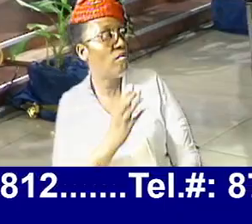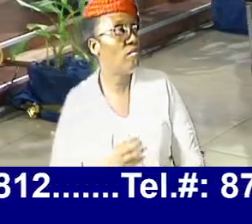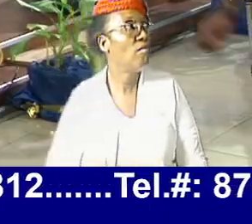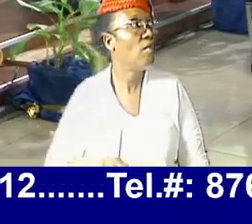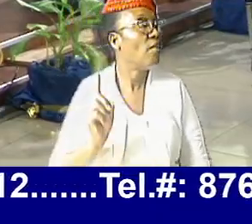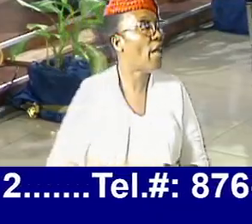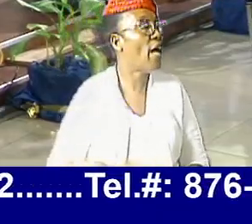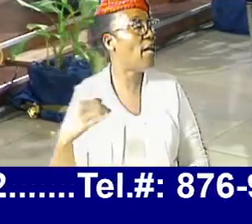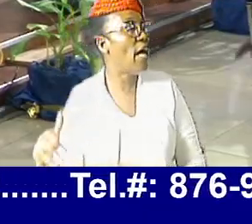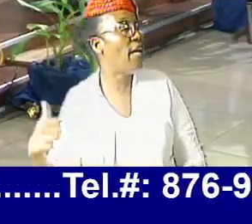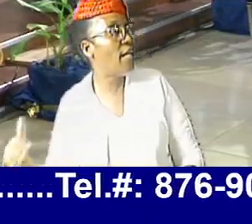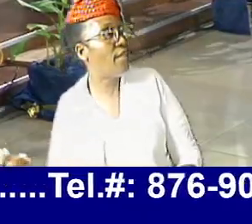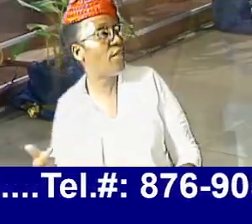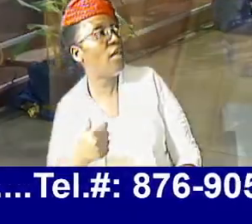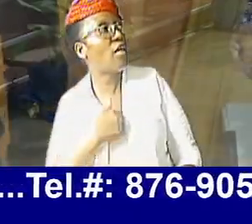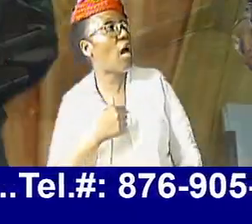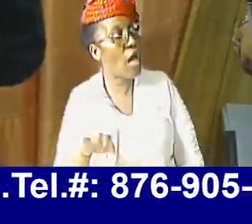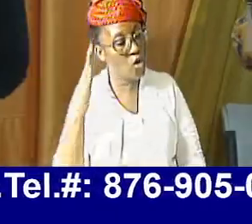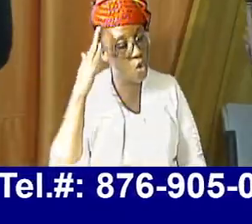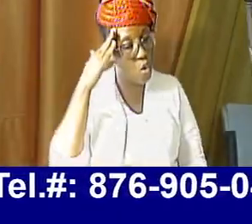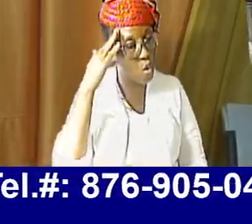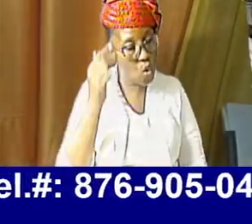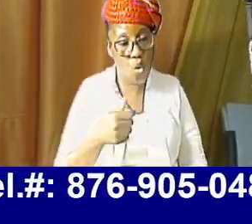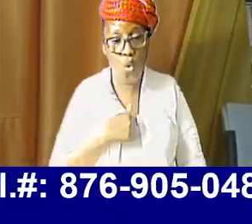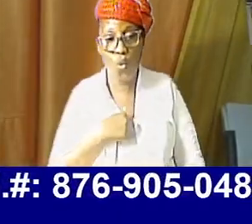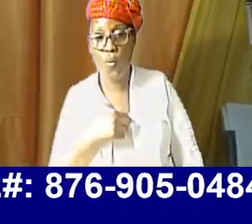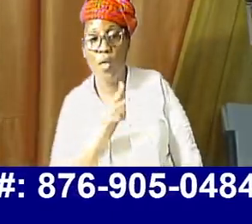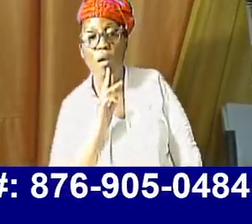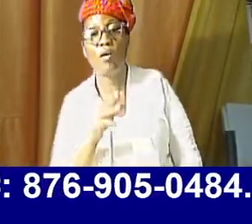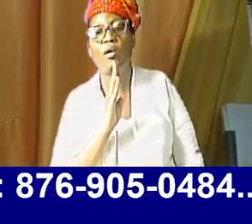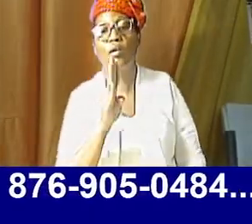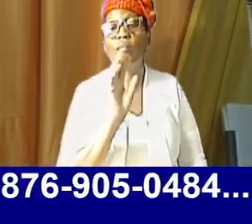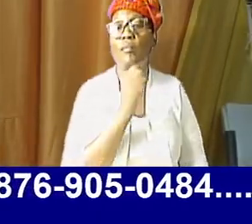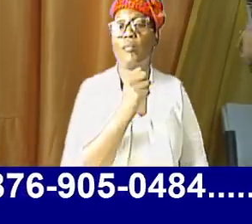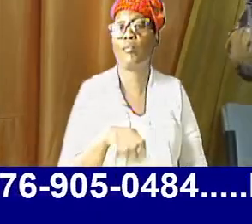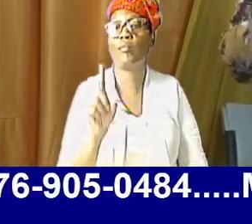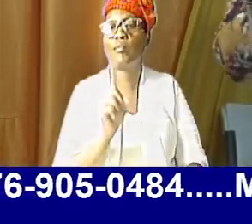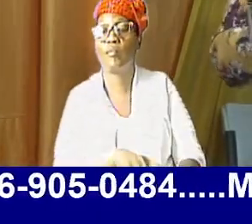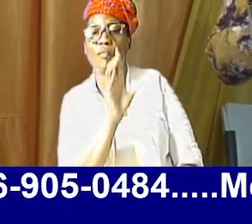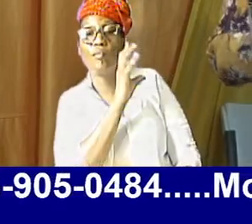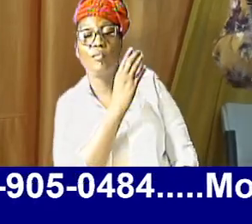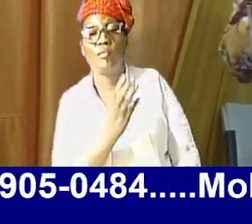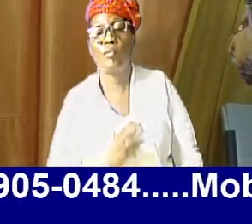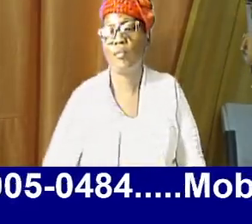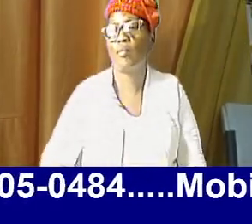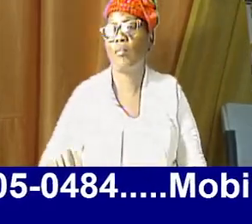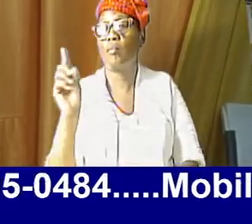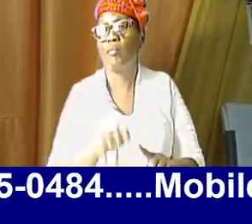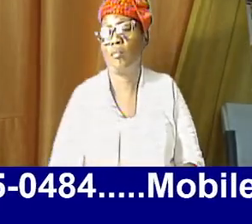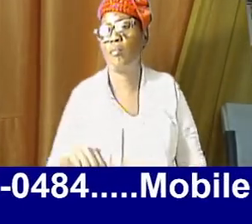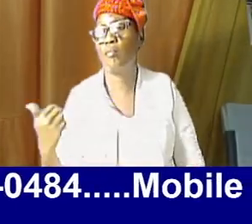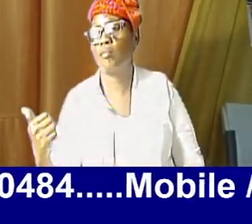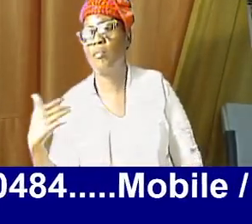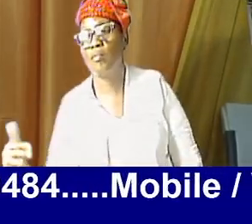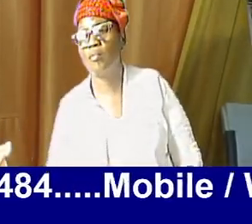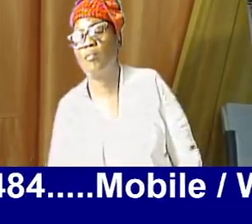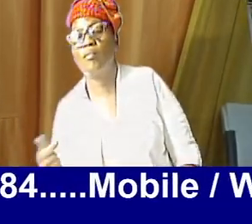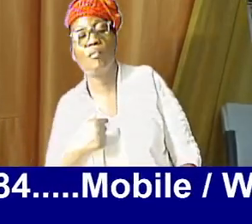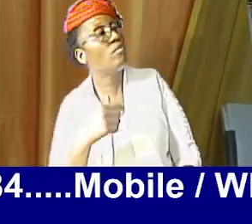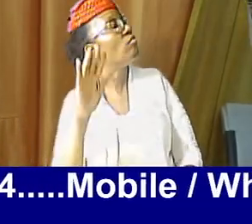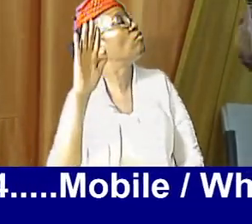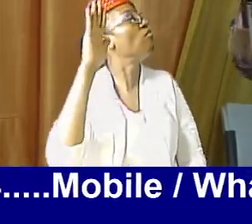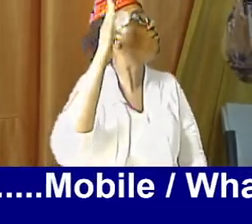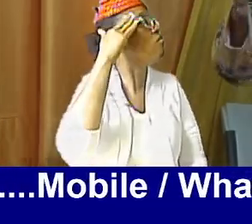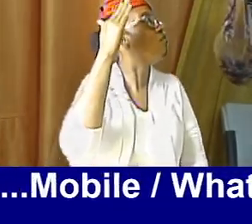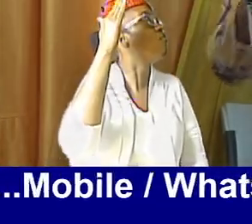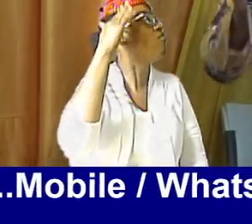time Christian. I feel like singing one more time. I'd rather be an old time Christian than